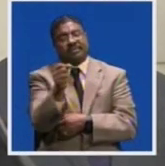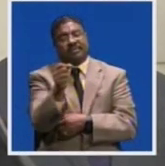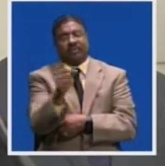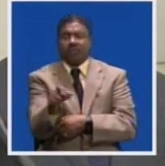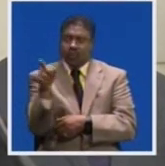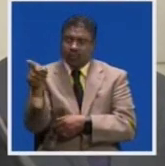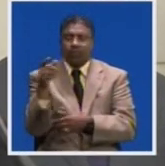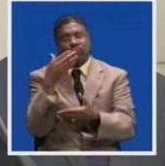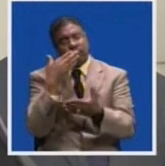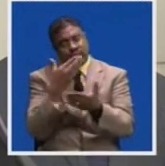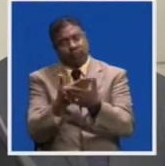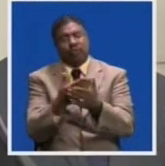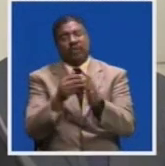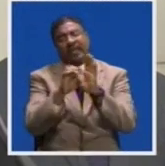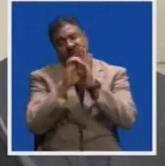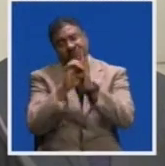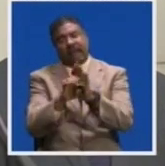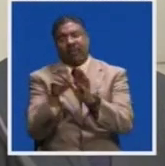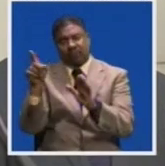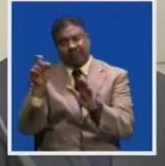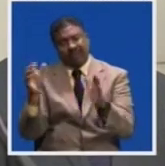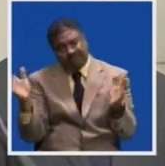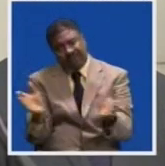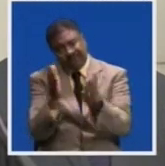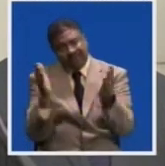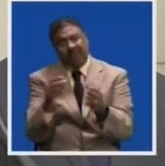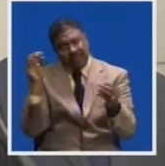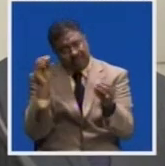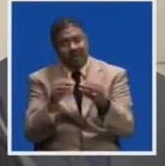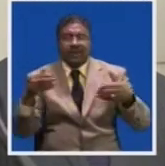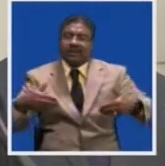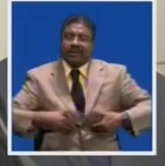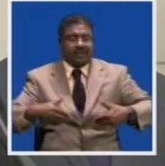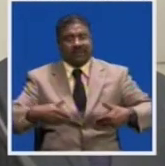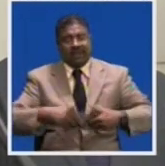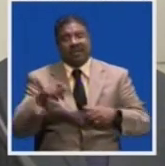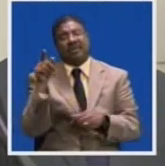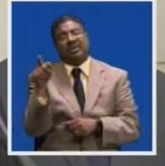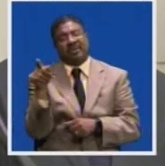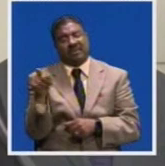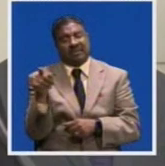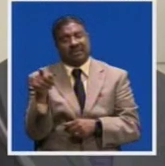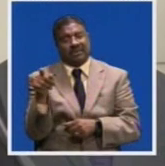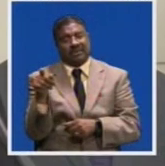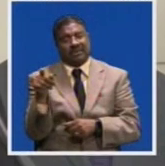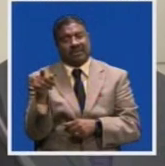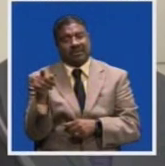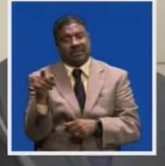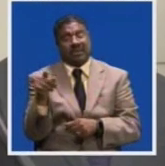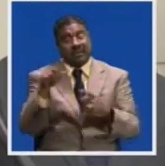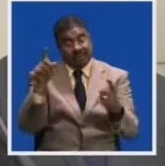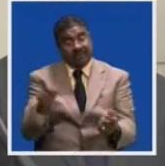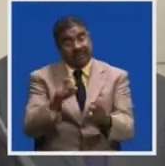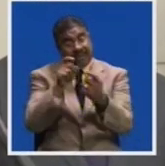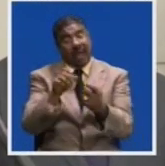model, which will encourage me to appoint more and more young men to positions of responsibility. The challenge I face is every